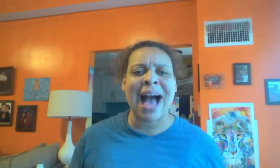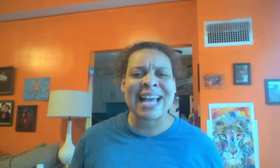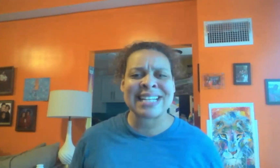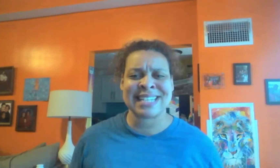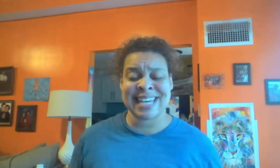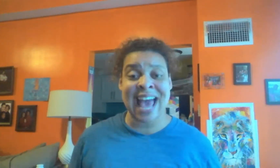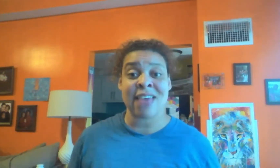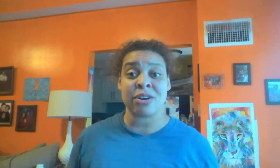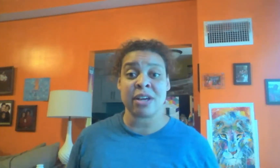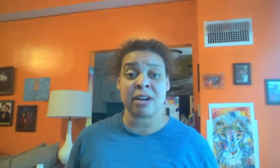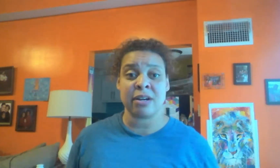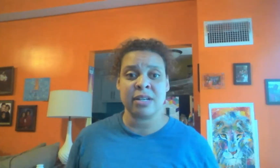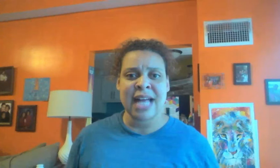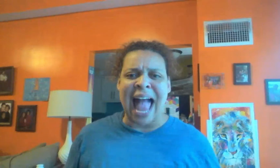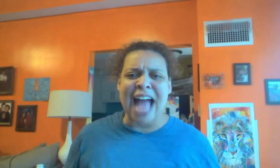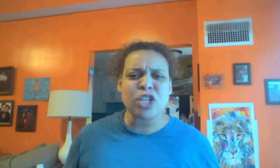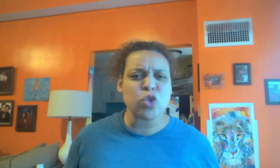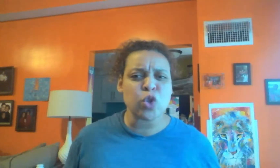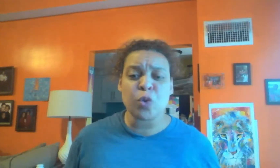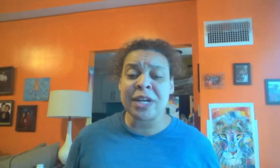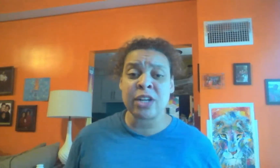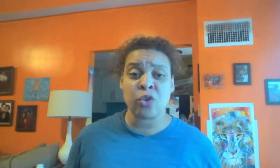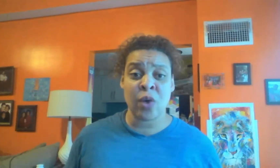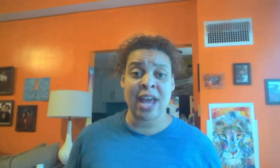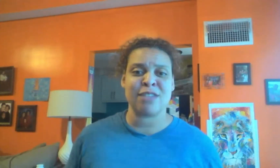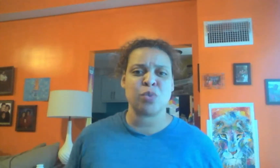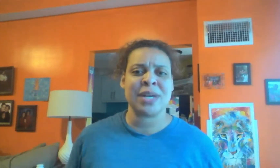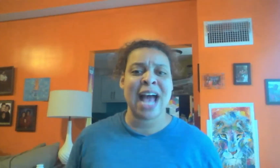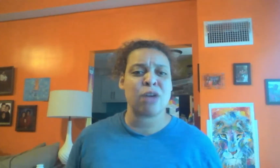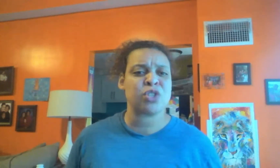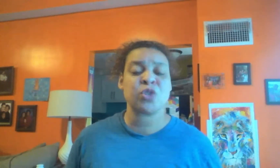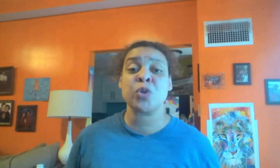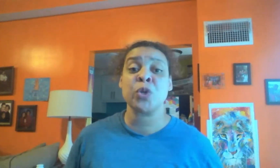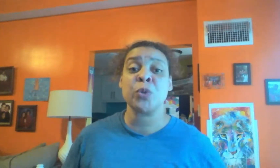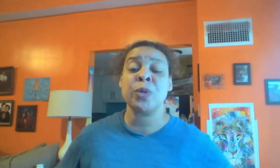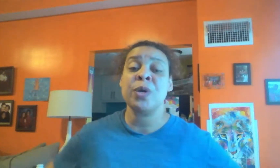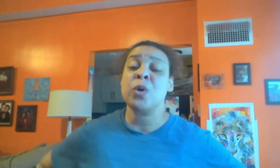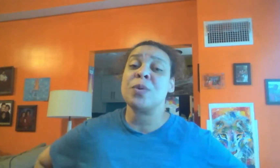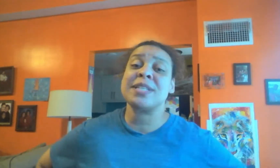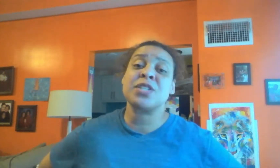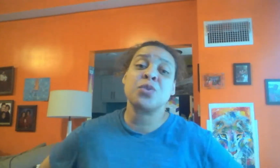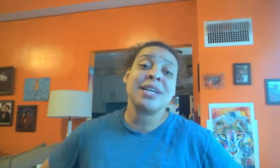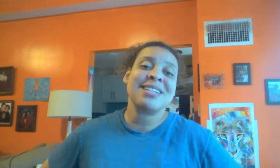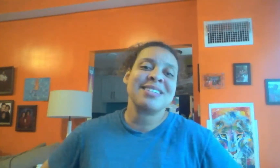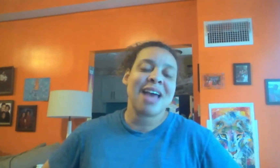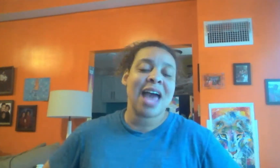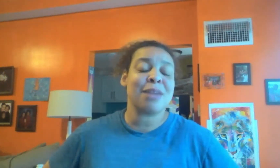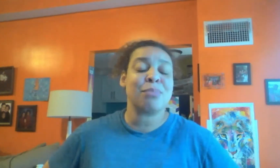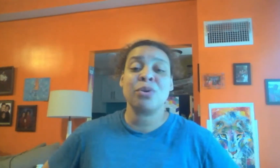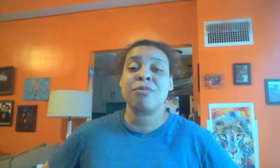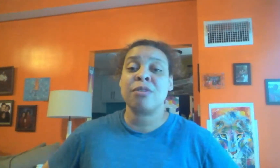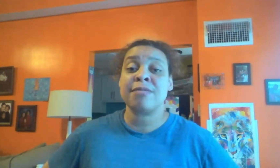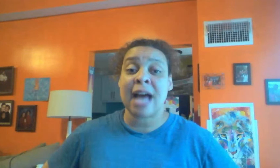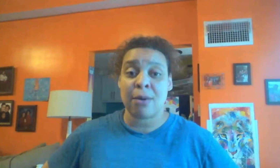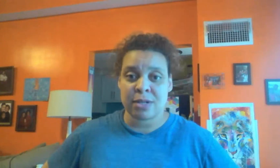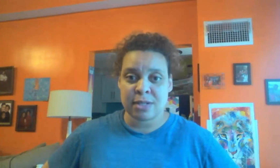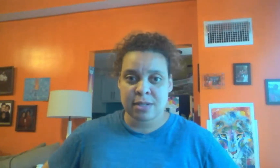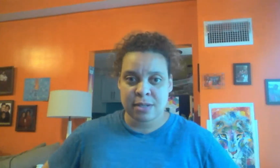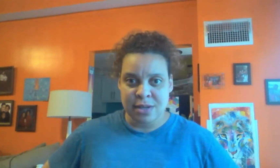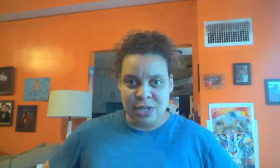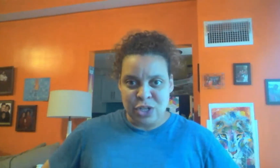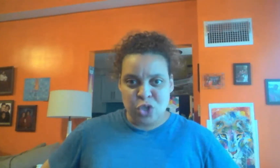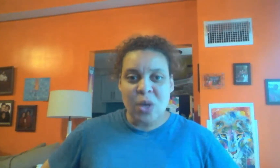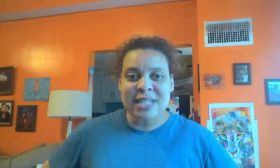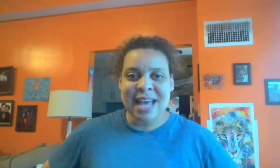been piously gathered here and whose green graves we now strew with sweet and beautiful